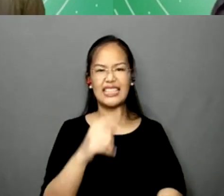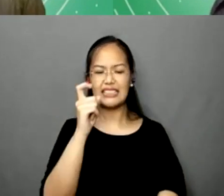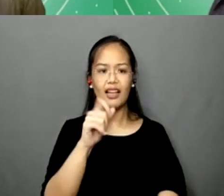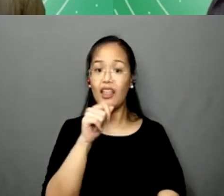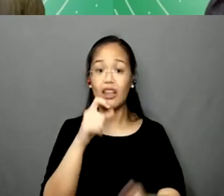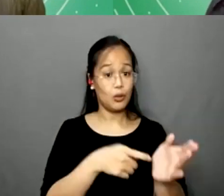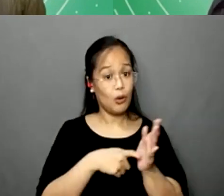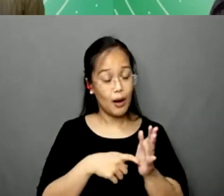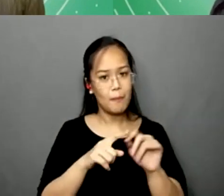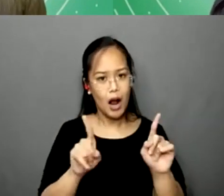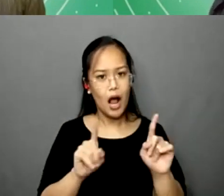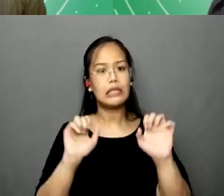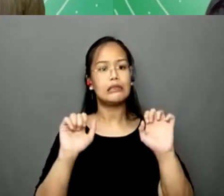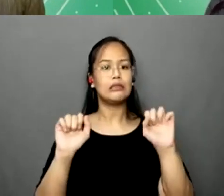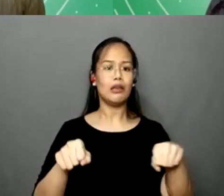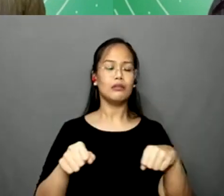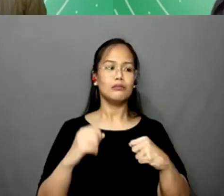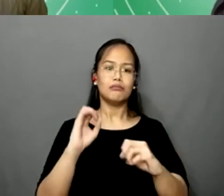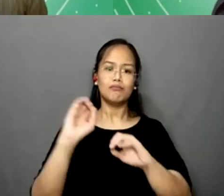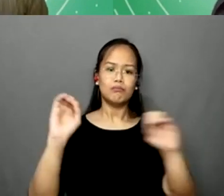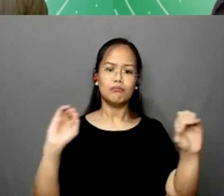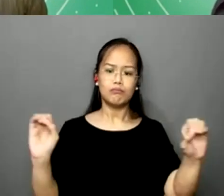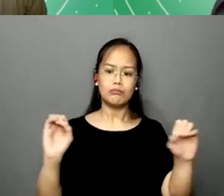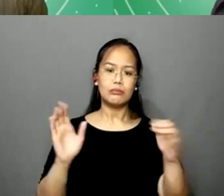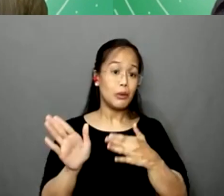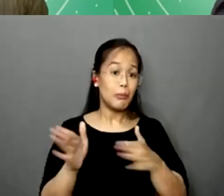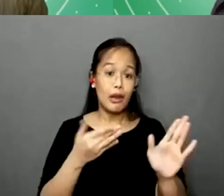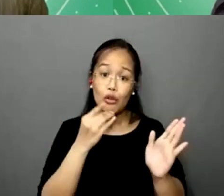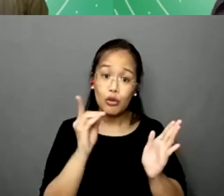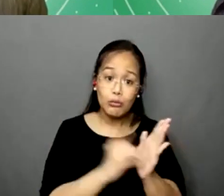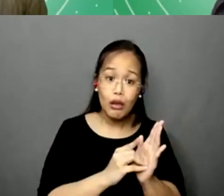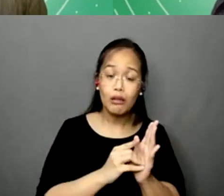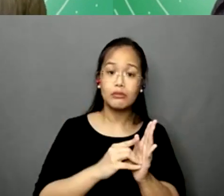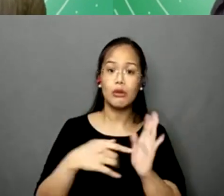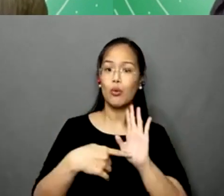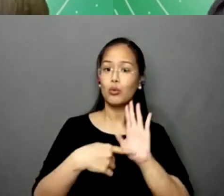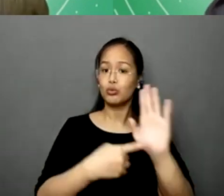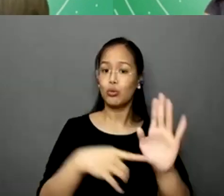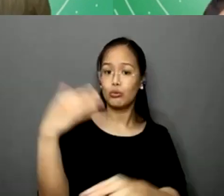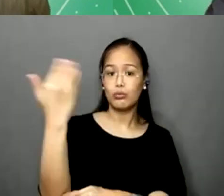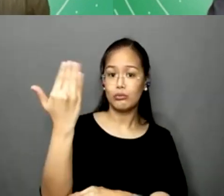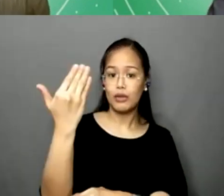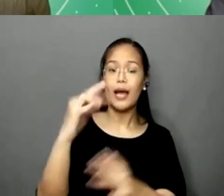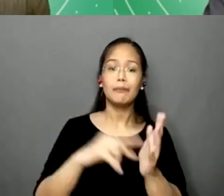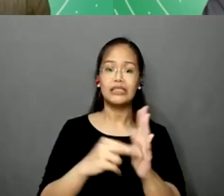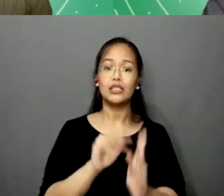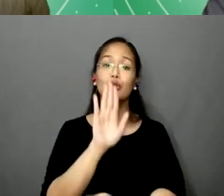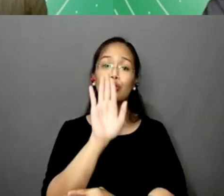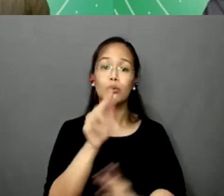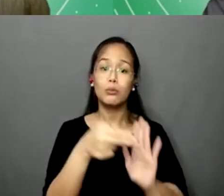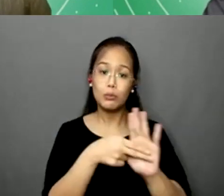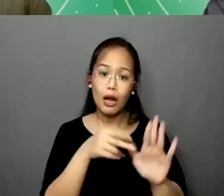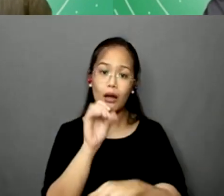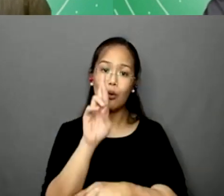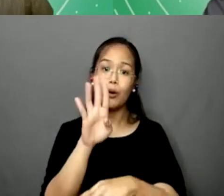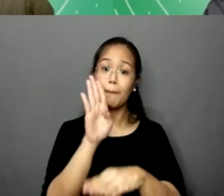can choose to already prepare documents and present it, is one way of expressing that your brand or your business